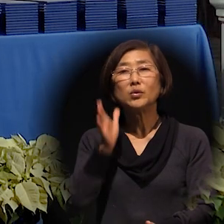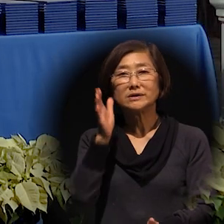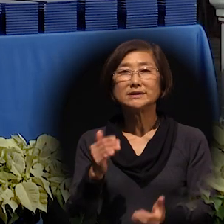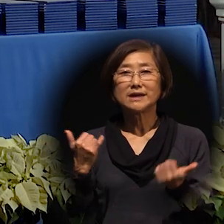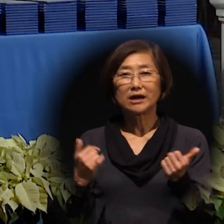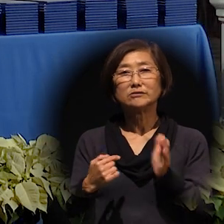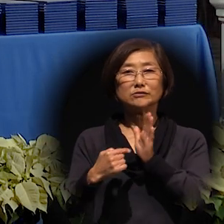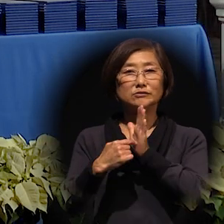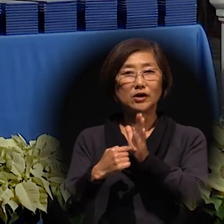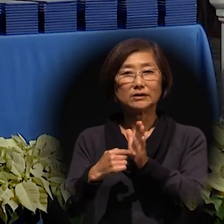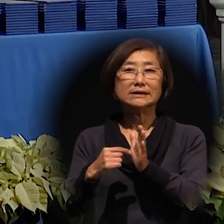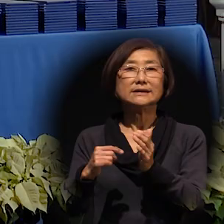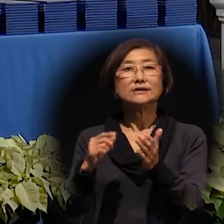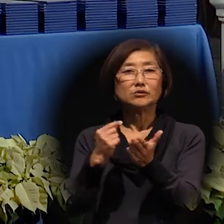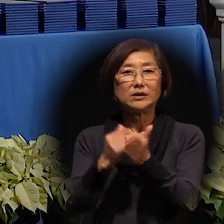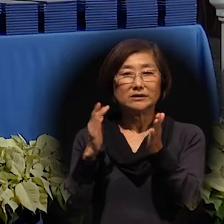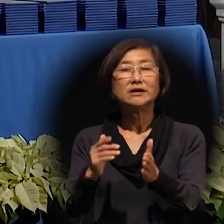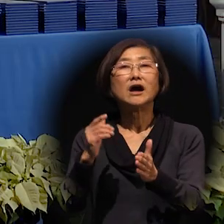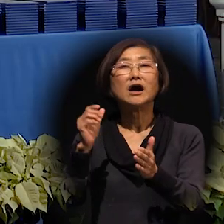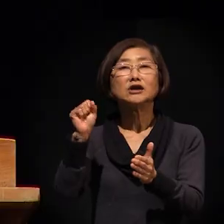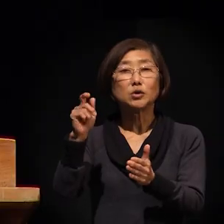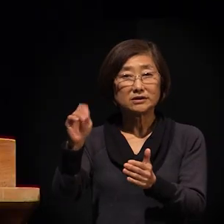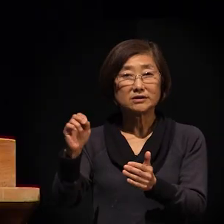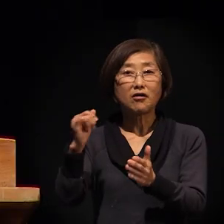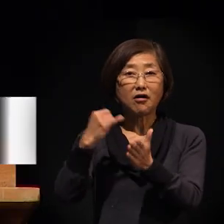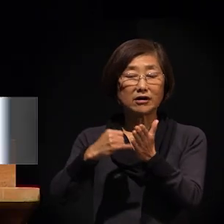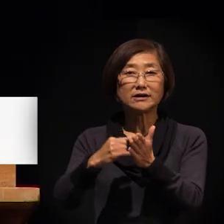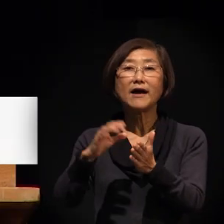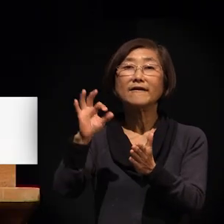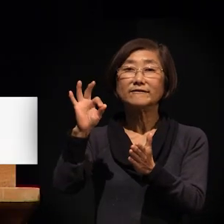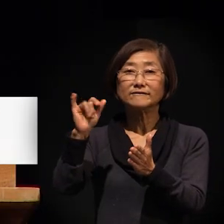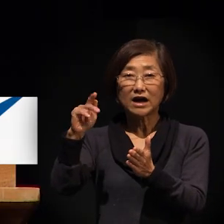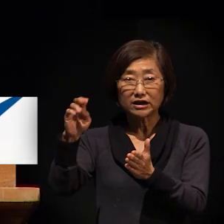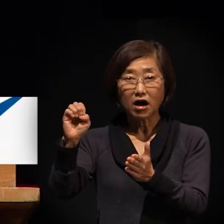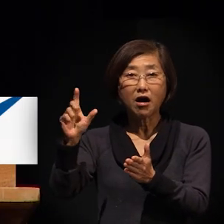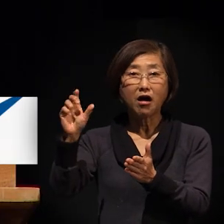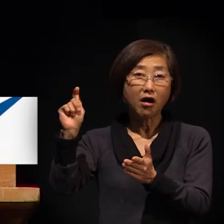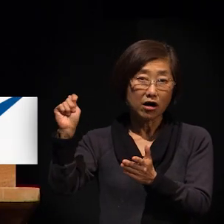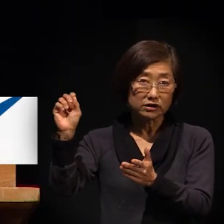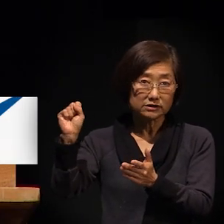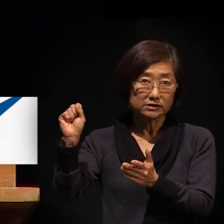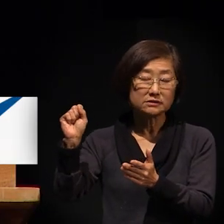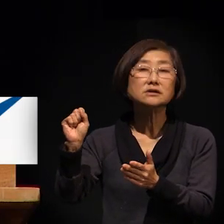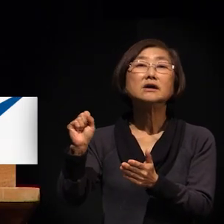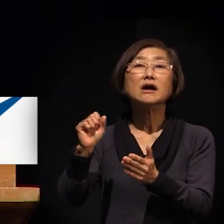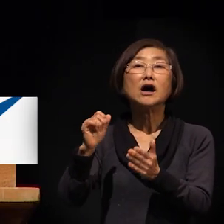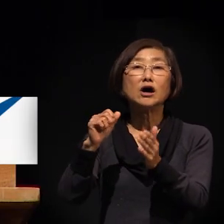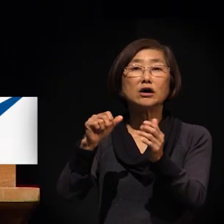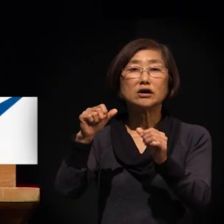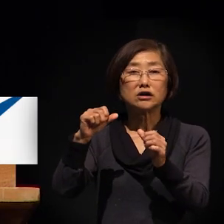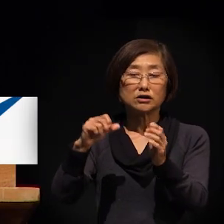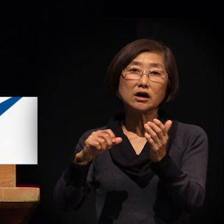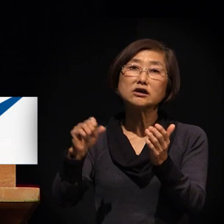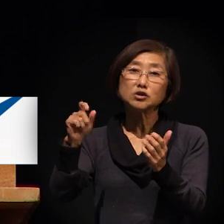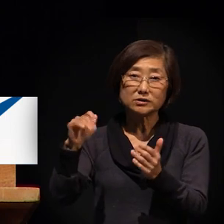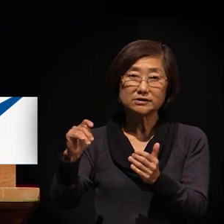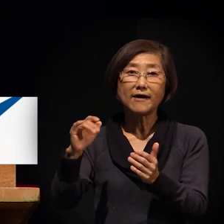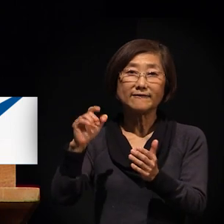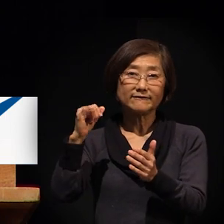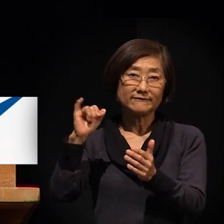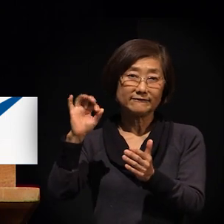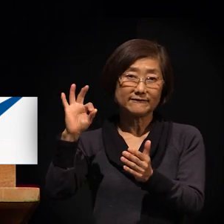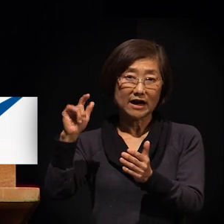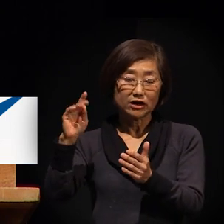will now present the candidates for Associate in Arts, Associate in Fine Arts, Associate in Science, Associate in